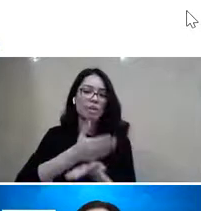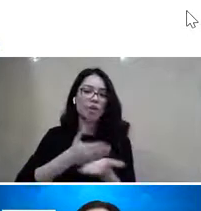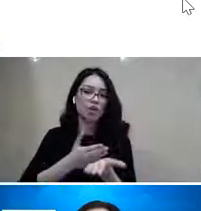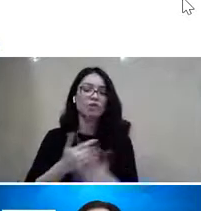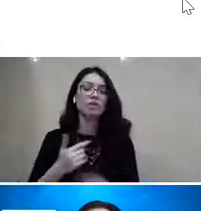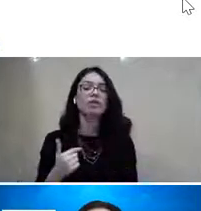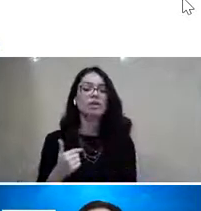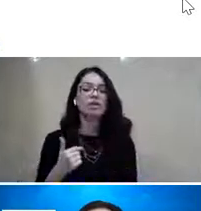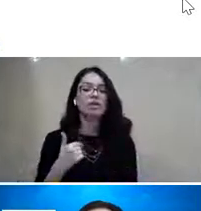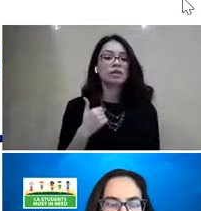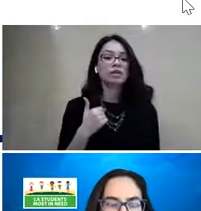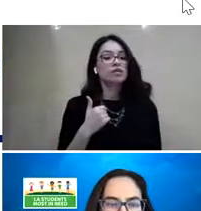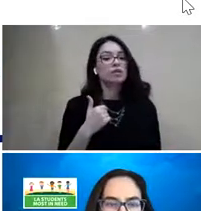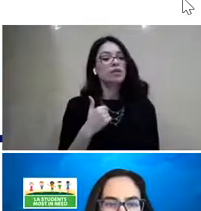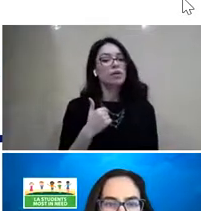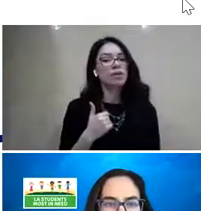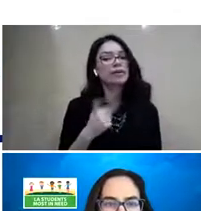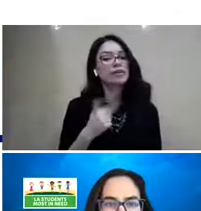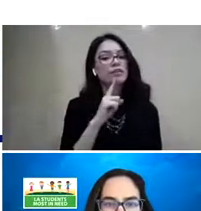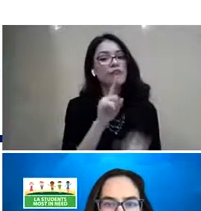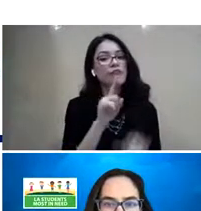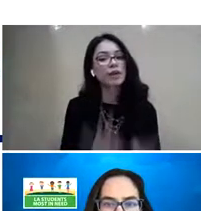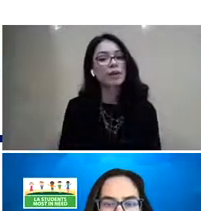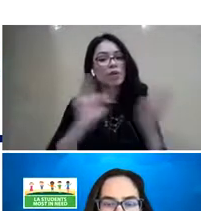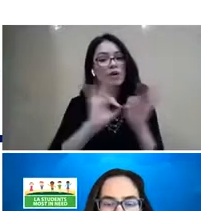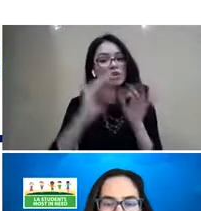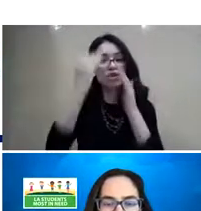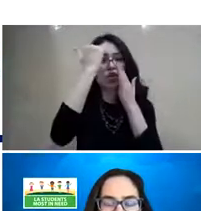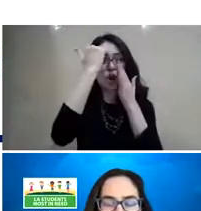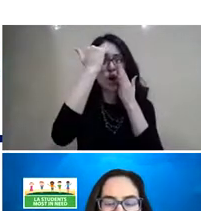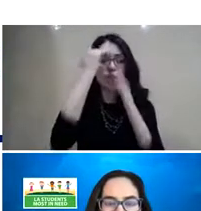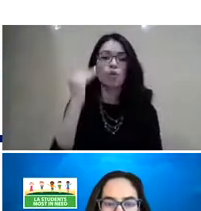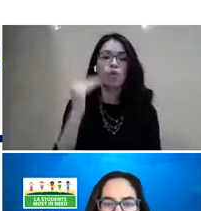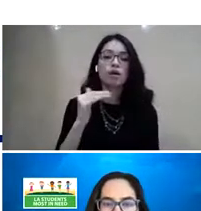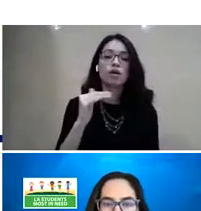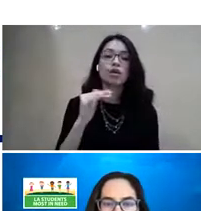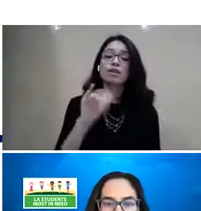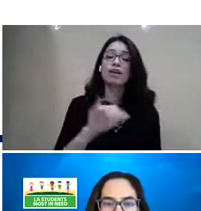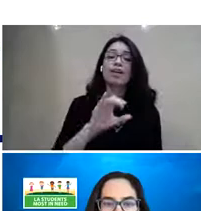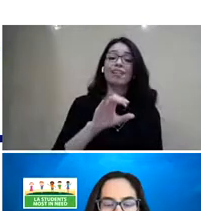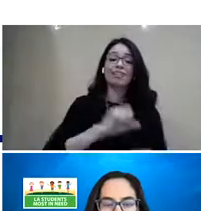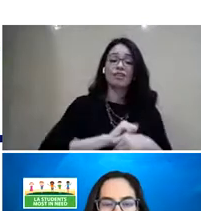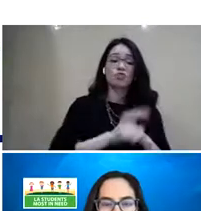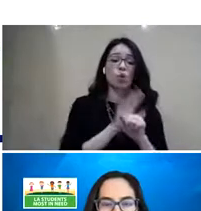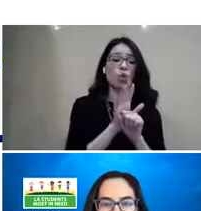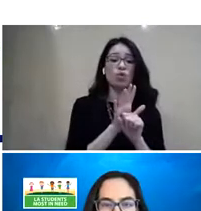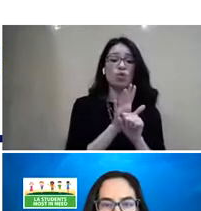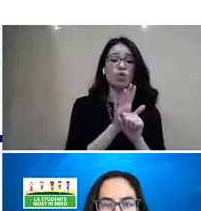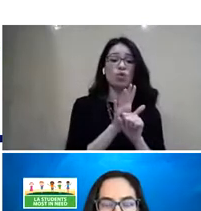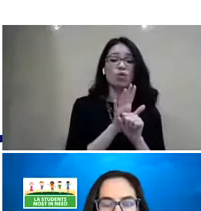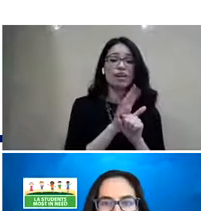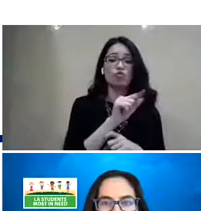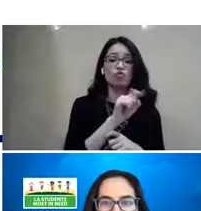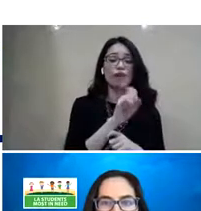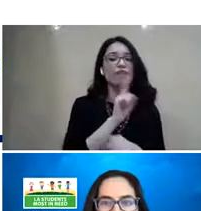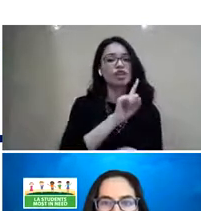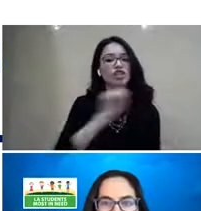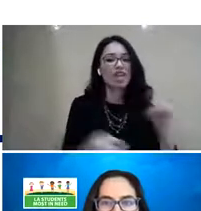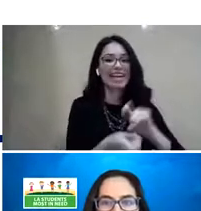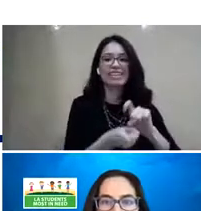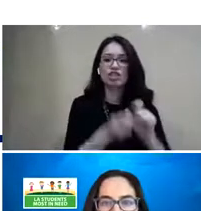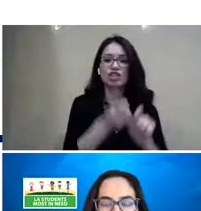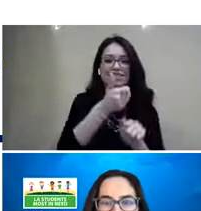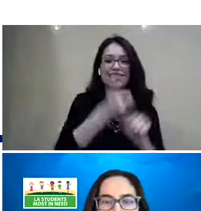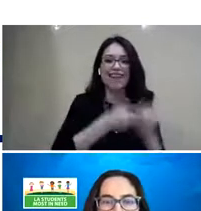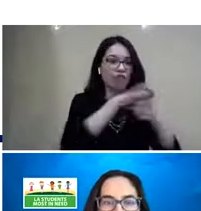now. It's important to note, again, it changes based on different places in our district. Pacoima, certain places